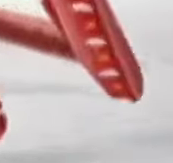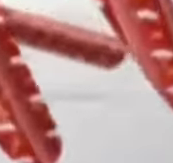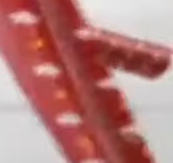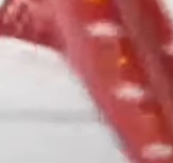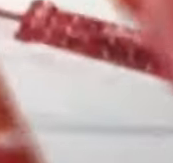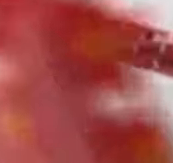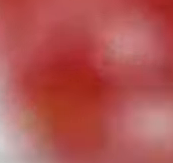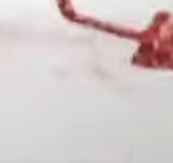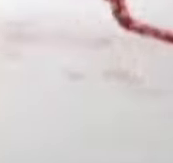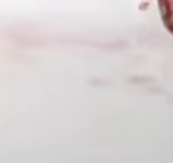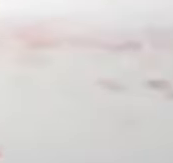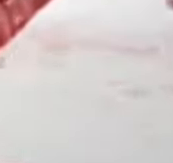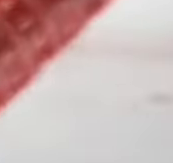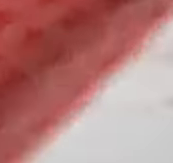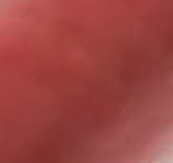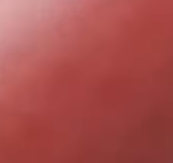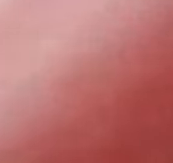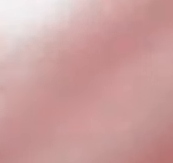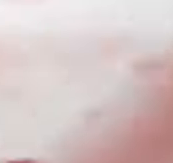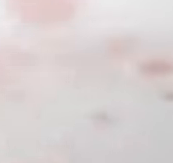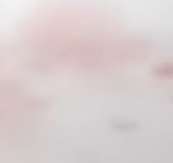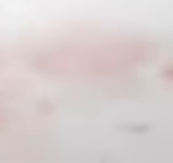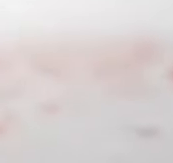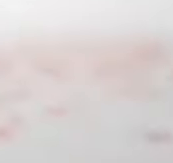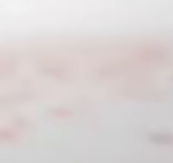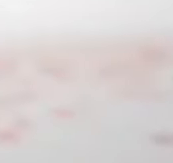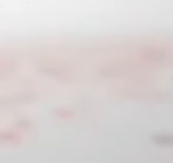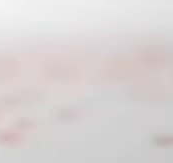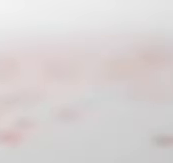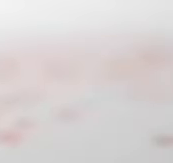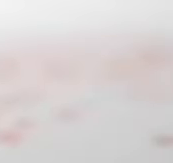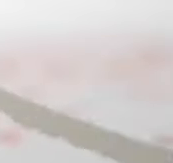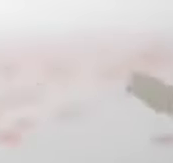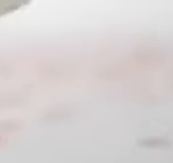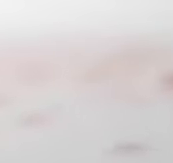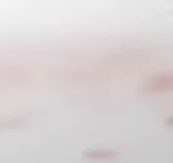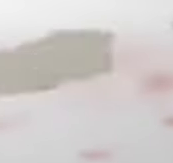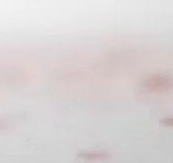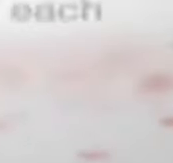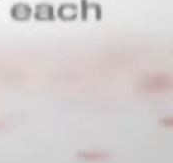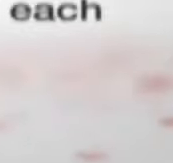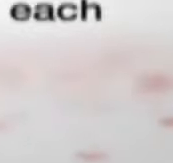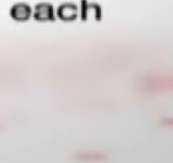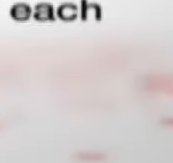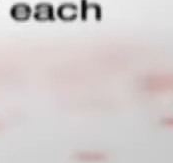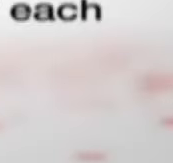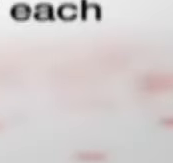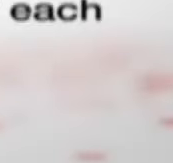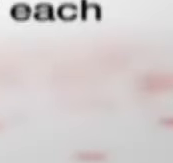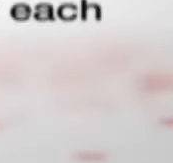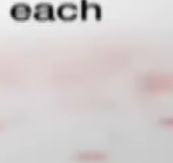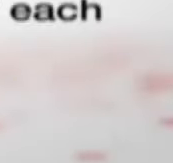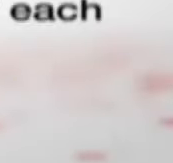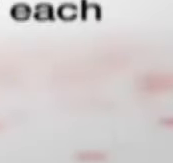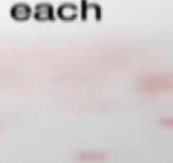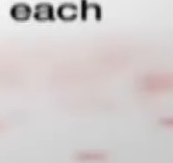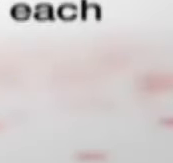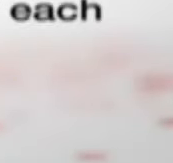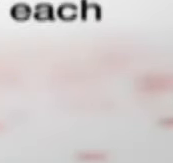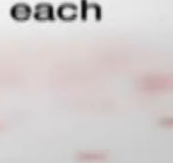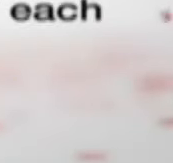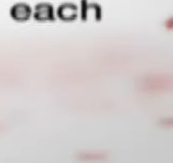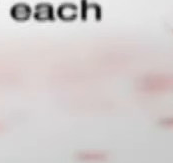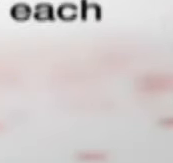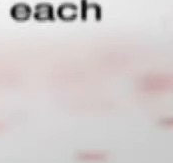It's the season of great deals at Build It. Get a 20-litre Build It walls and ceilings paint,